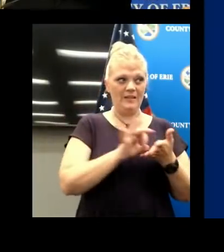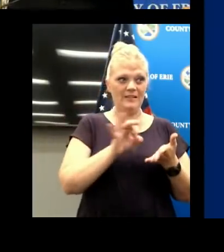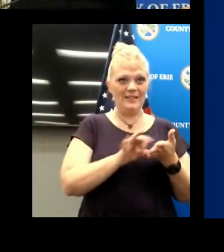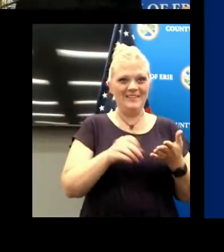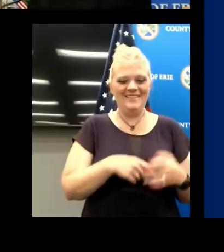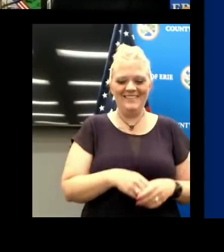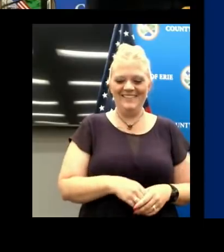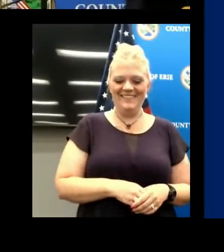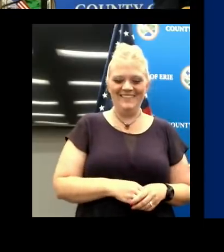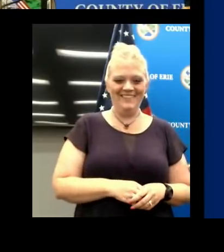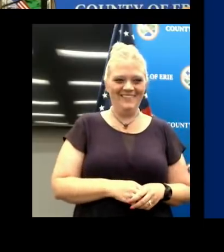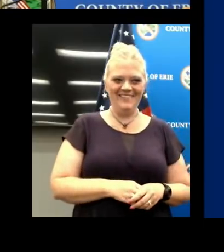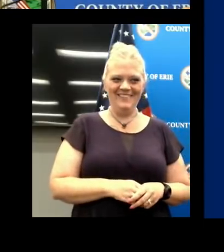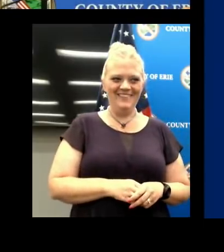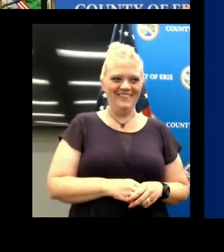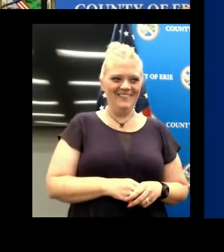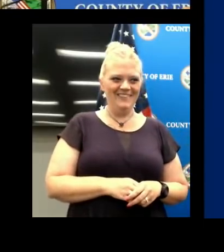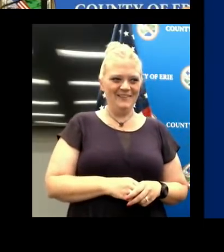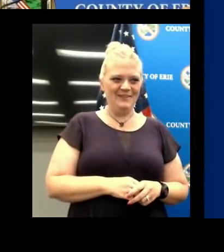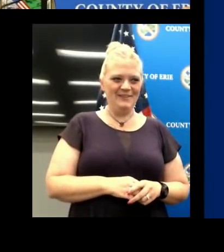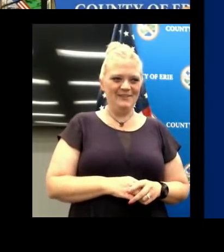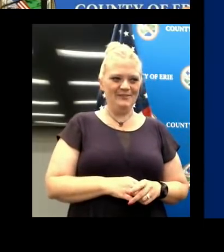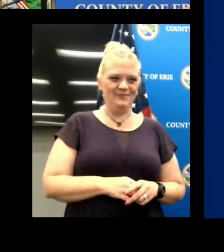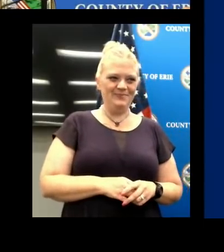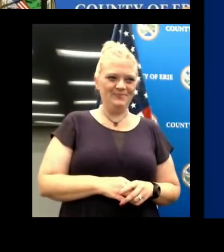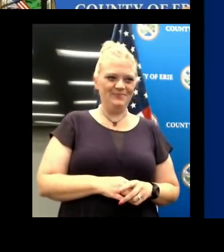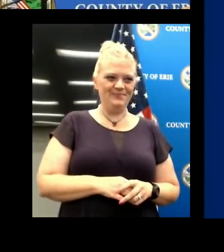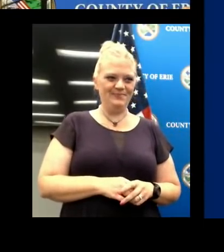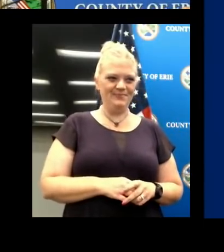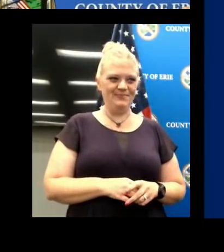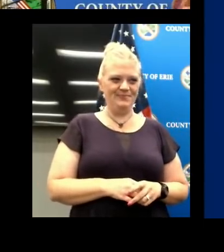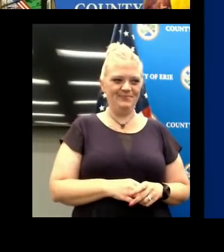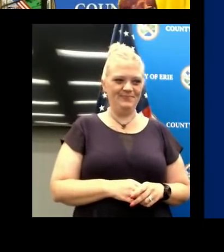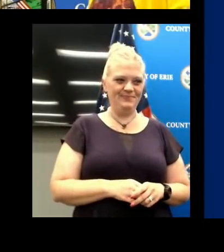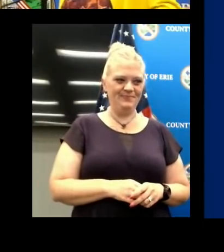counted. Thank you.